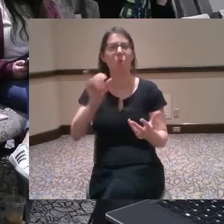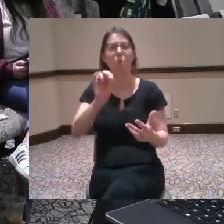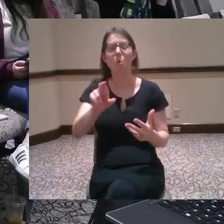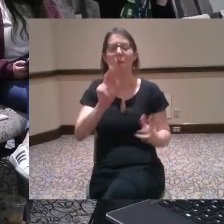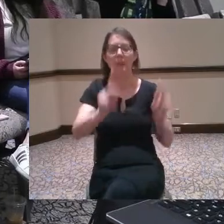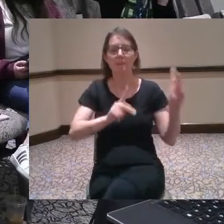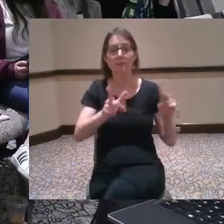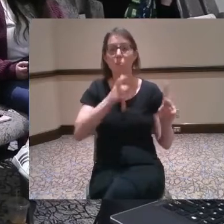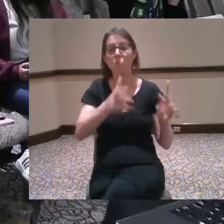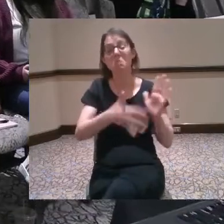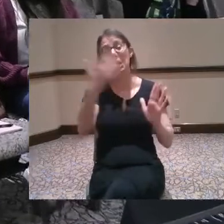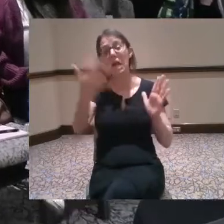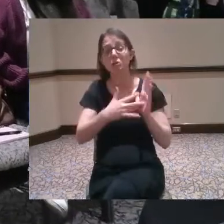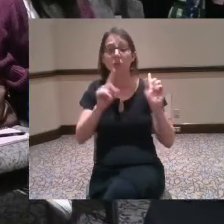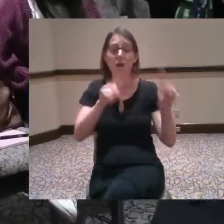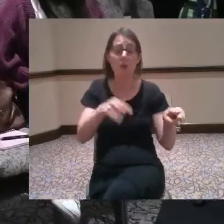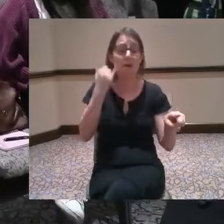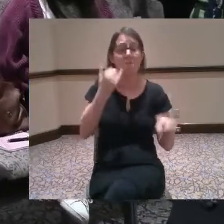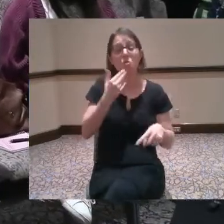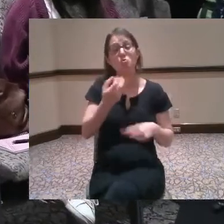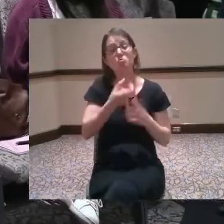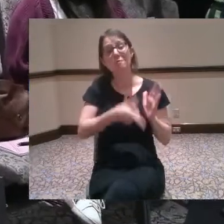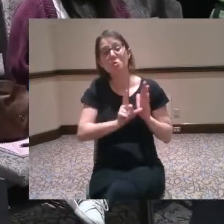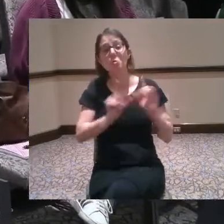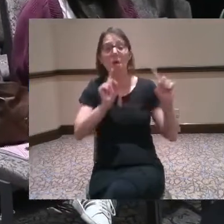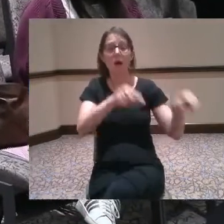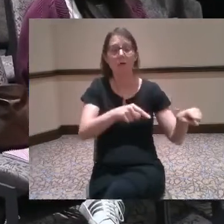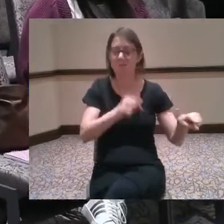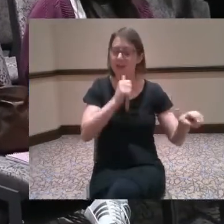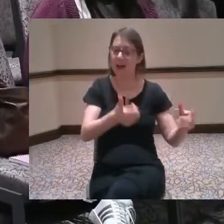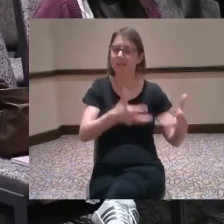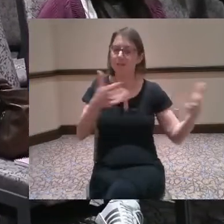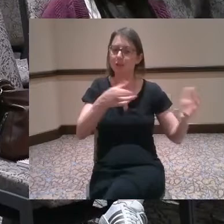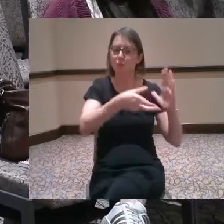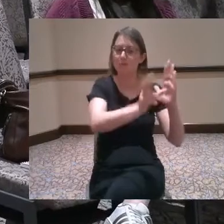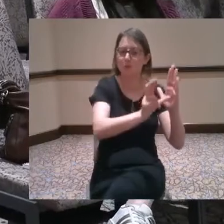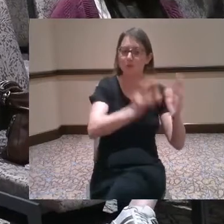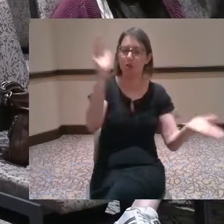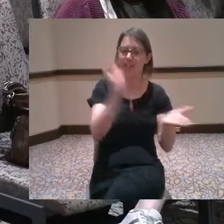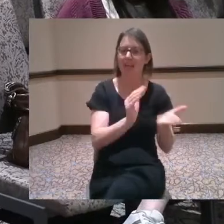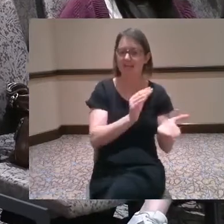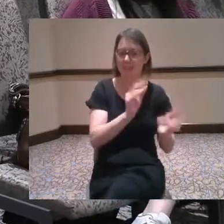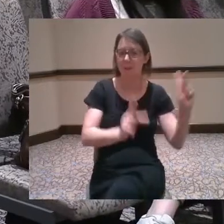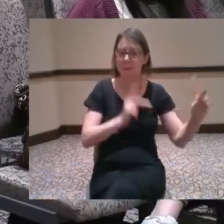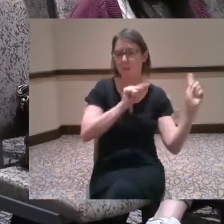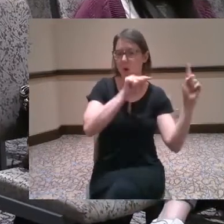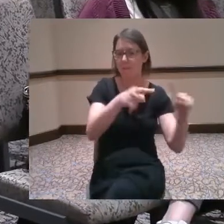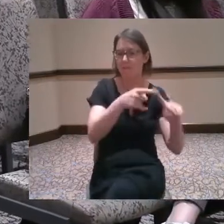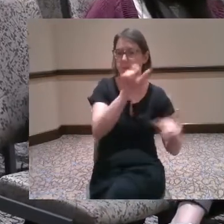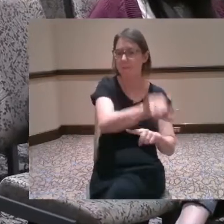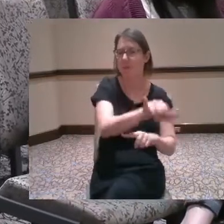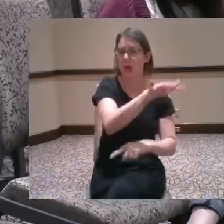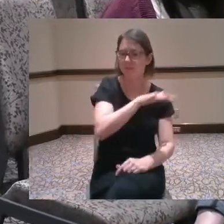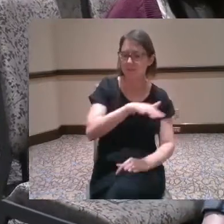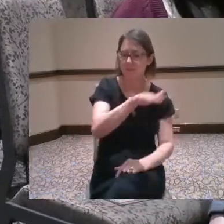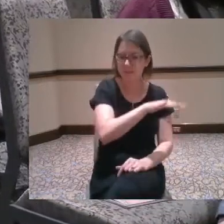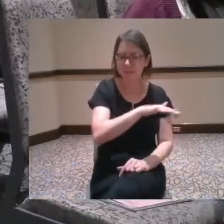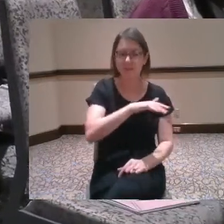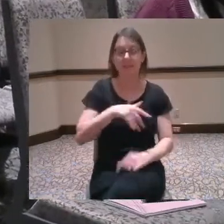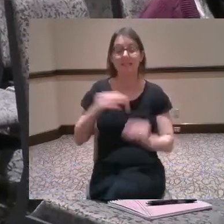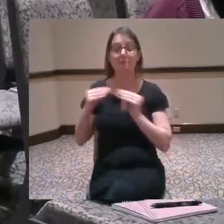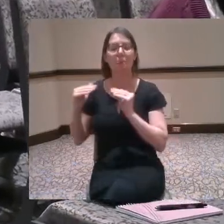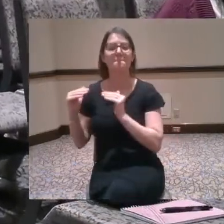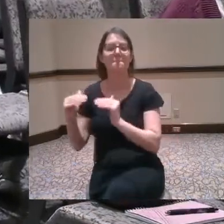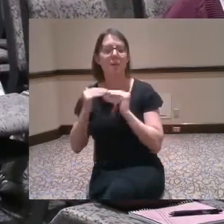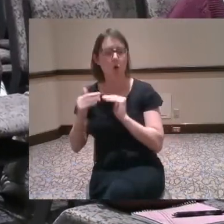of reviews. It's not just Pittsburgh, but we're trying to sort of pivot it to peer reviews. Like, what did you think? Why are your peers going to